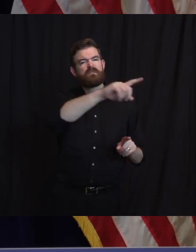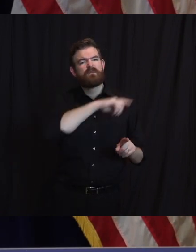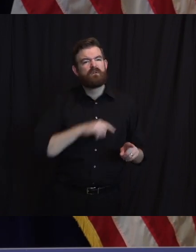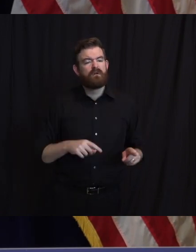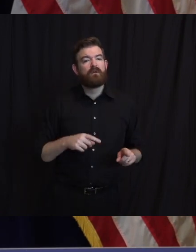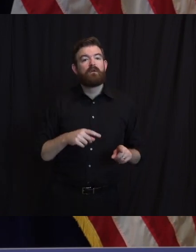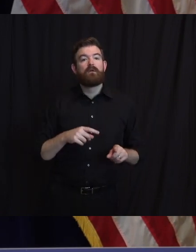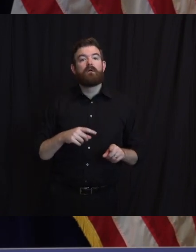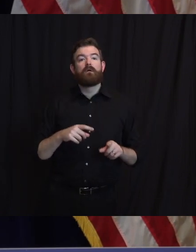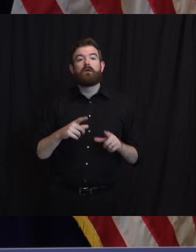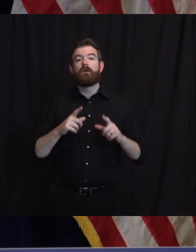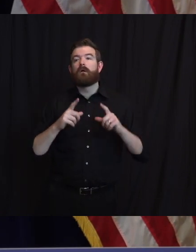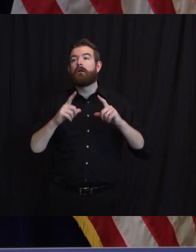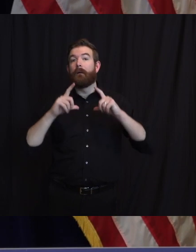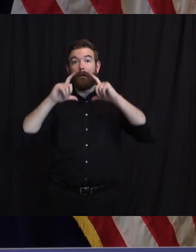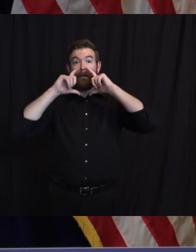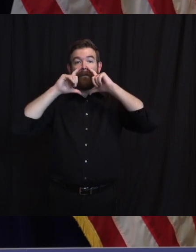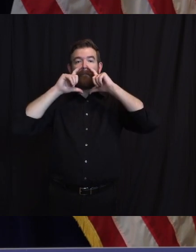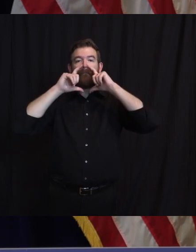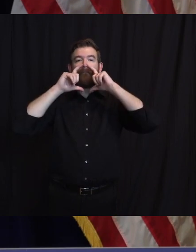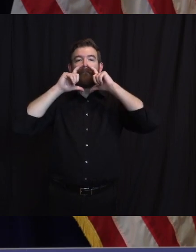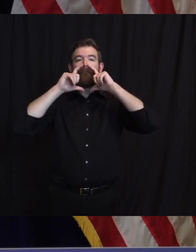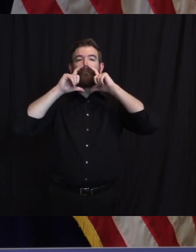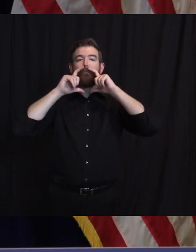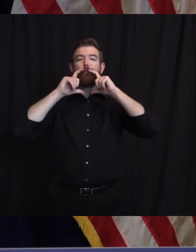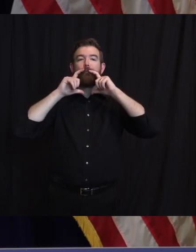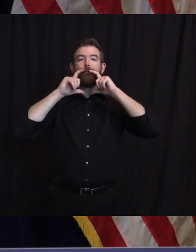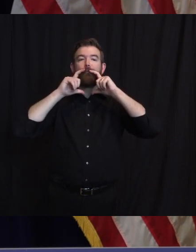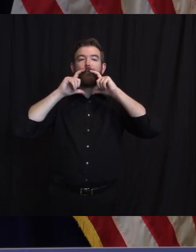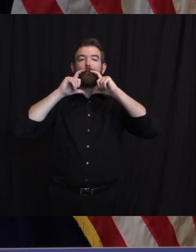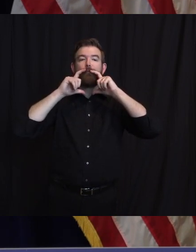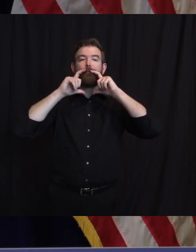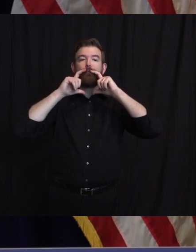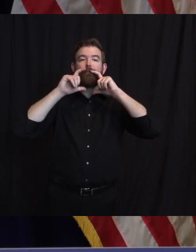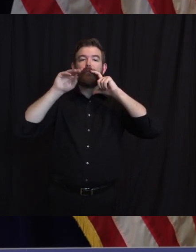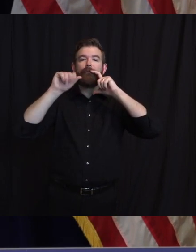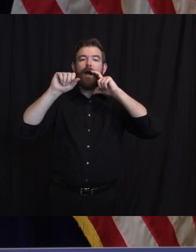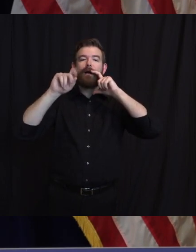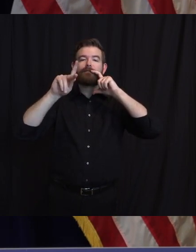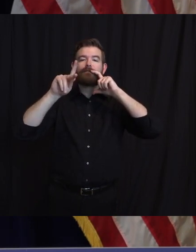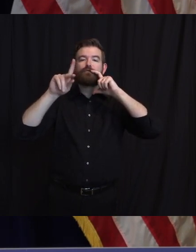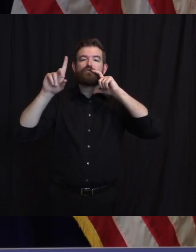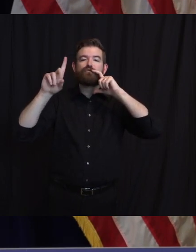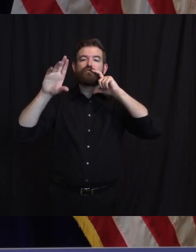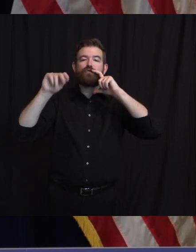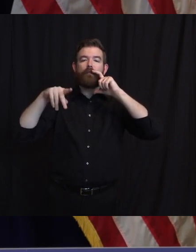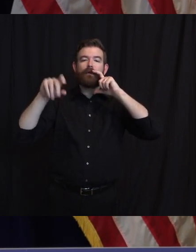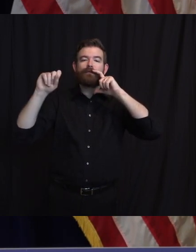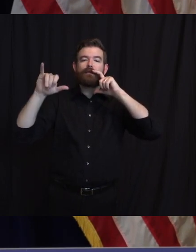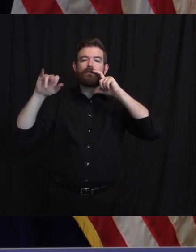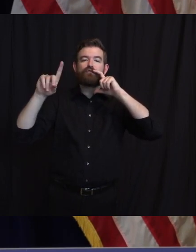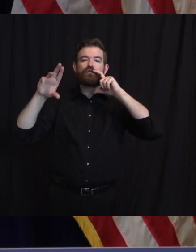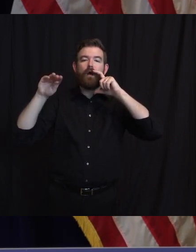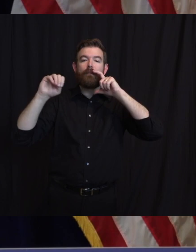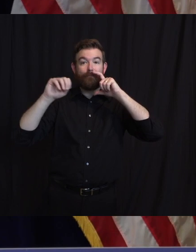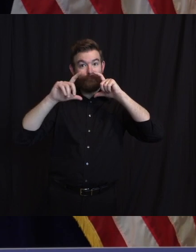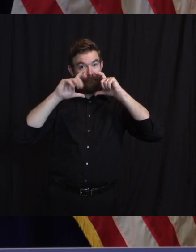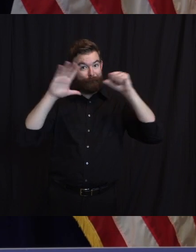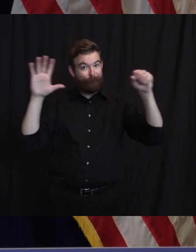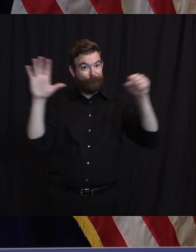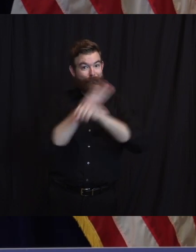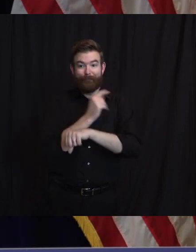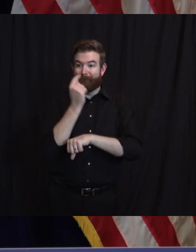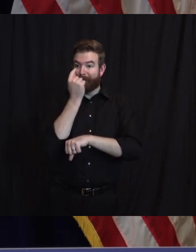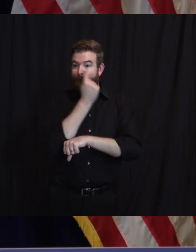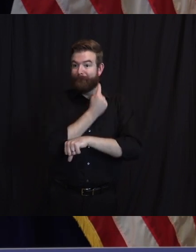droop syndrome, where people are wearing the mask under their nose. This sounds ridiculous, but it's true. I was in